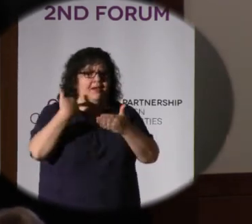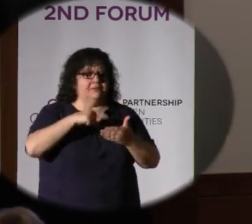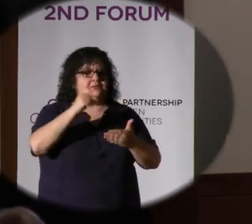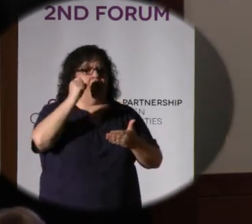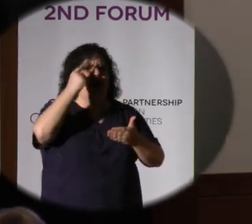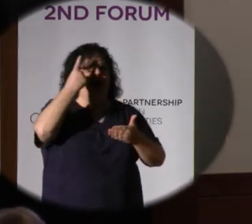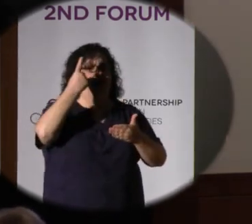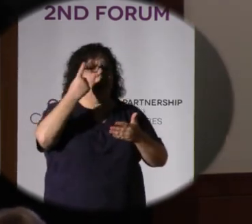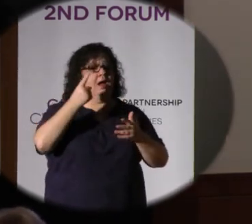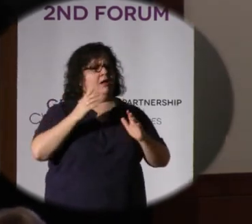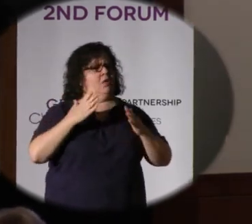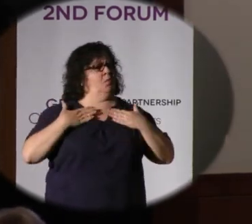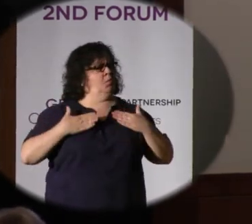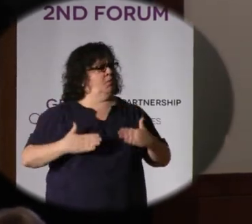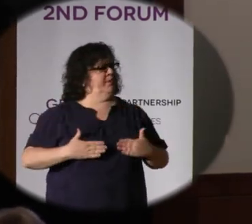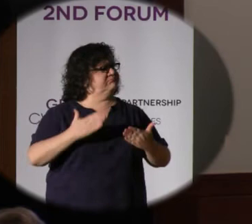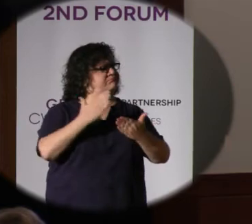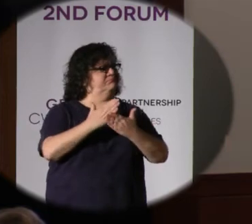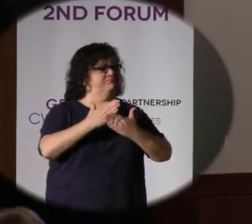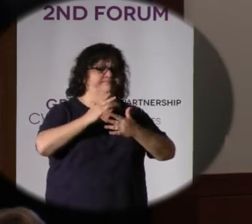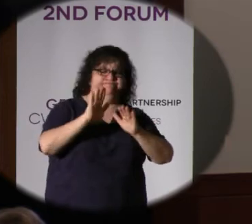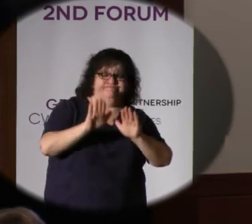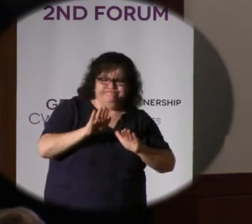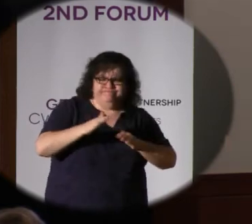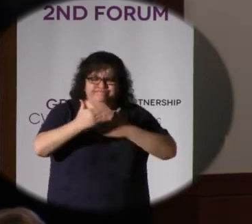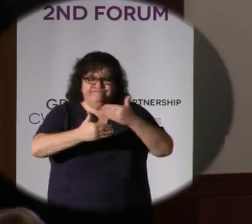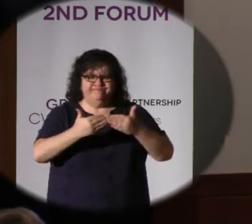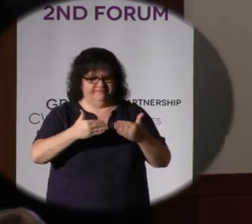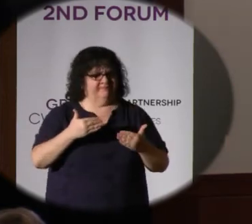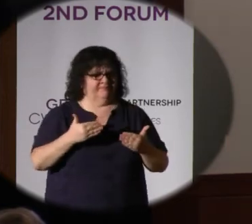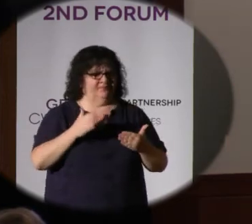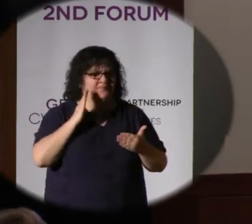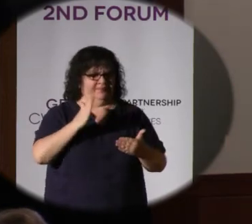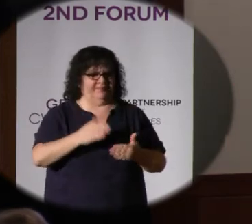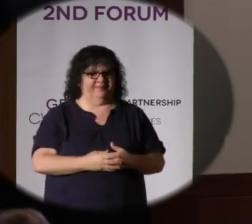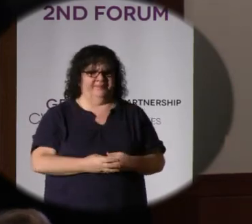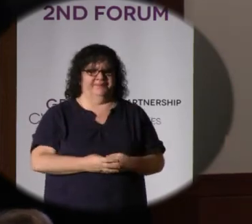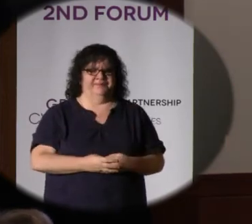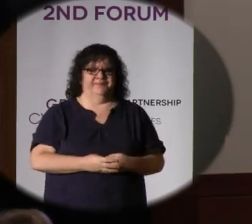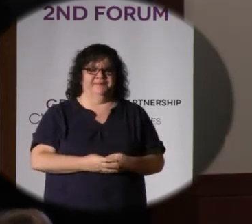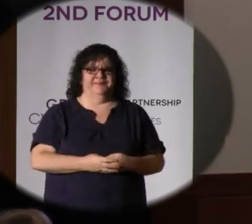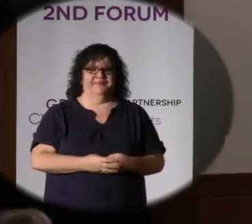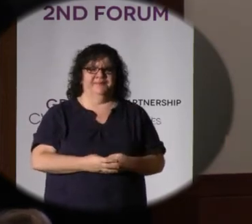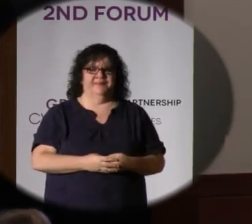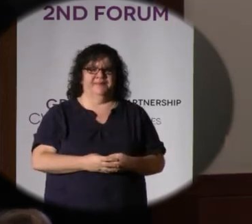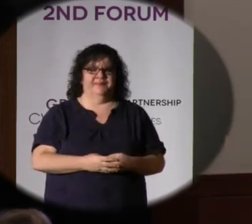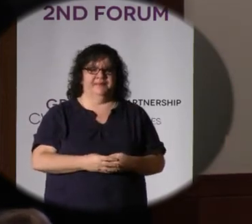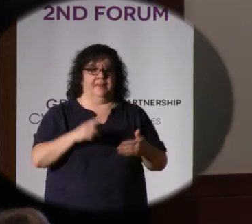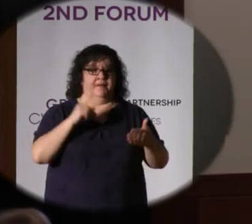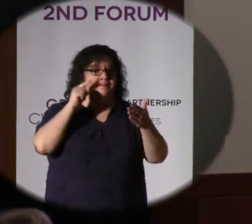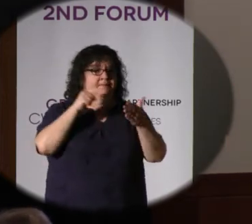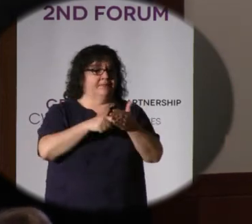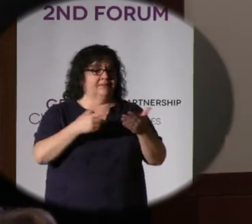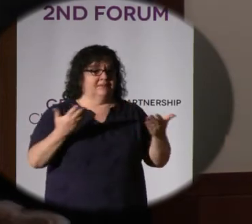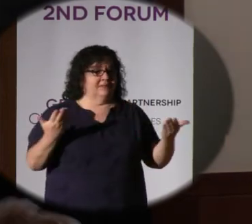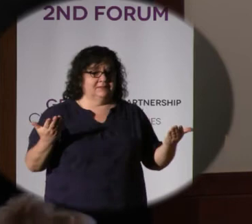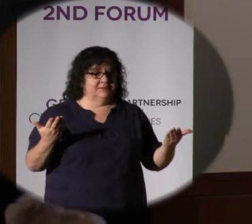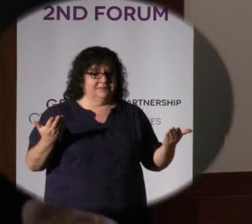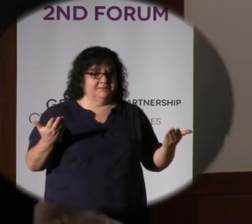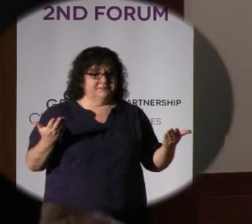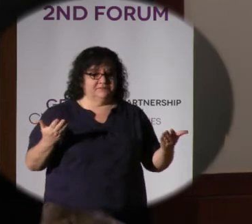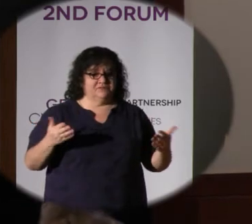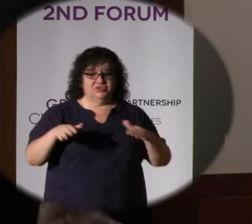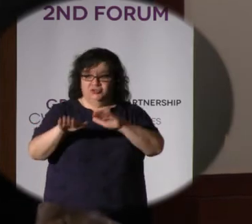collective instinct should be to place children with disabilities together with other marginalized